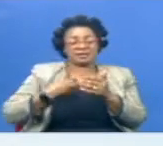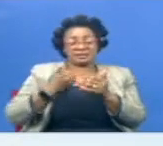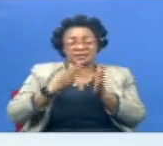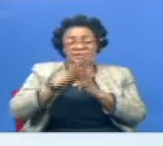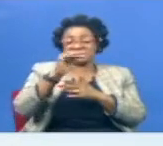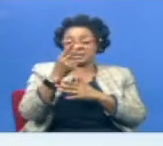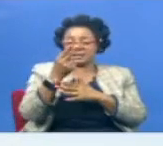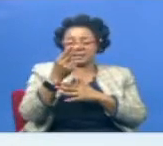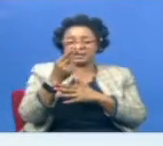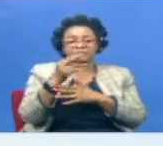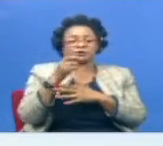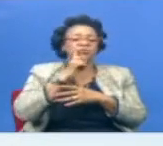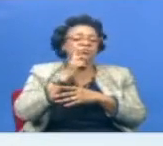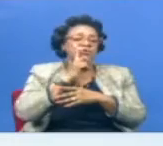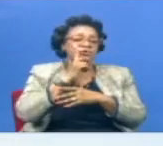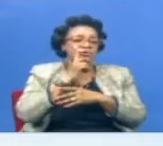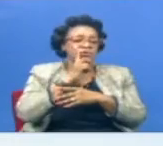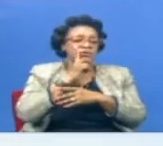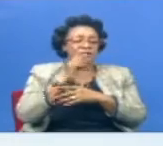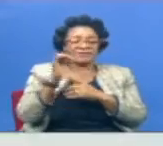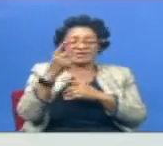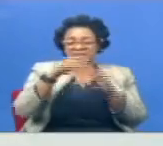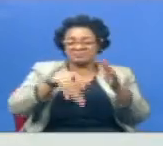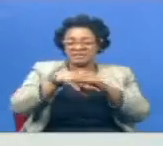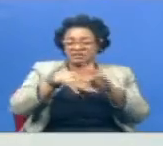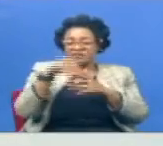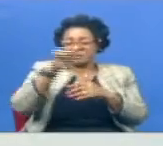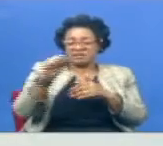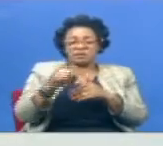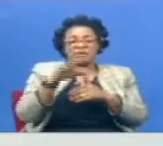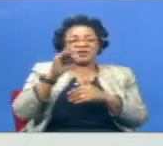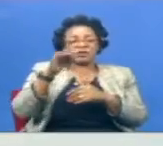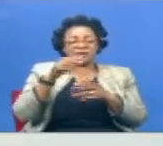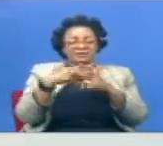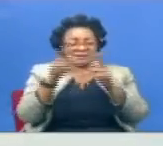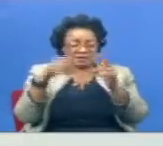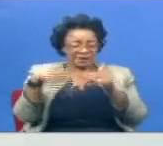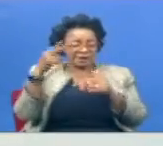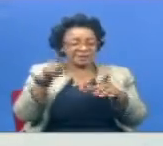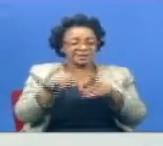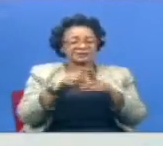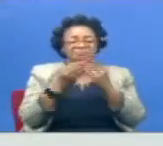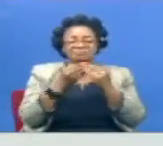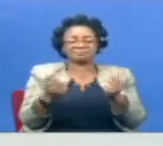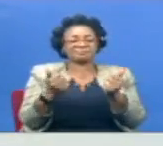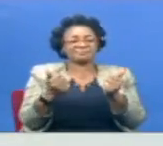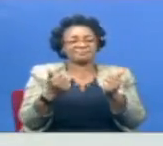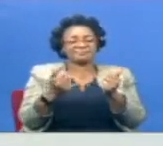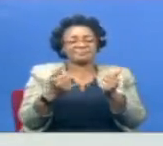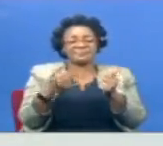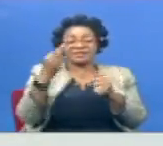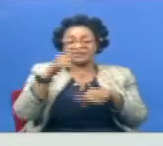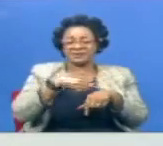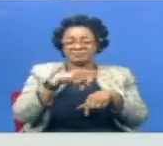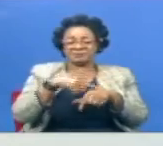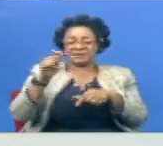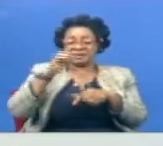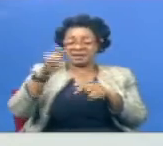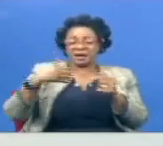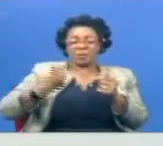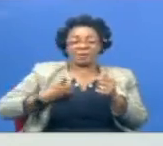Ulinzi Sports Complex tomorrow. In the first match of the season, Falcons started on a high as they demolished three times Kenya Women's Premier